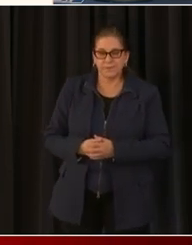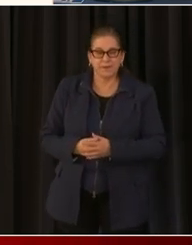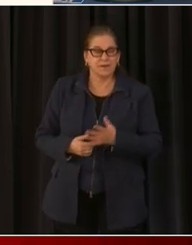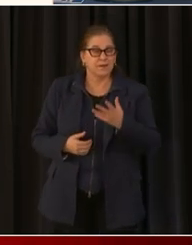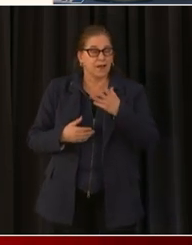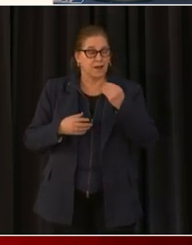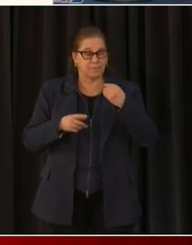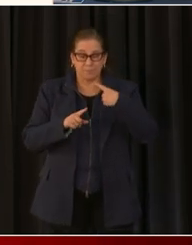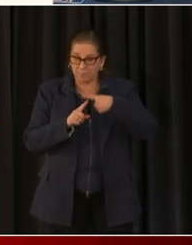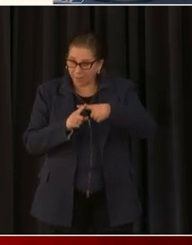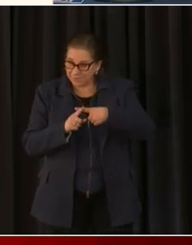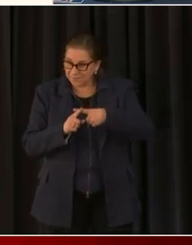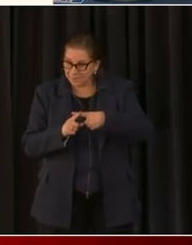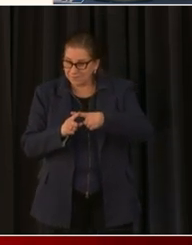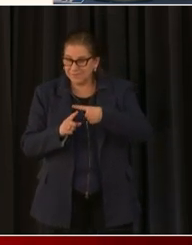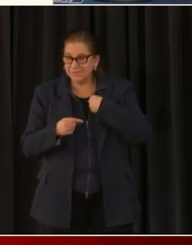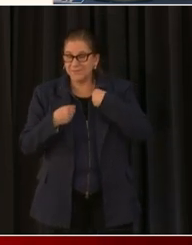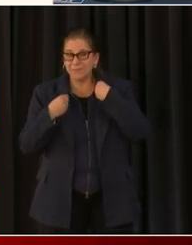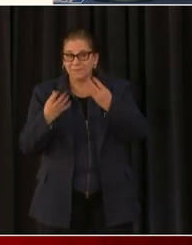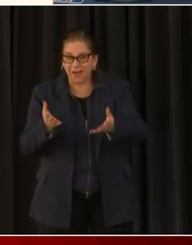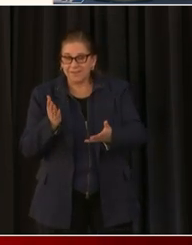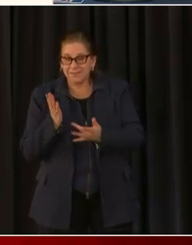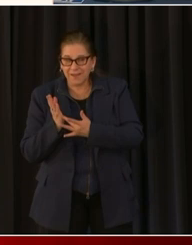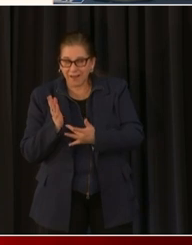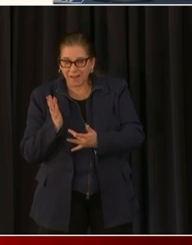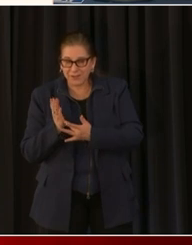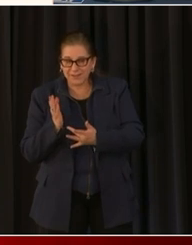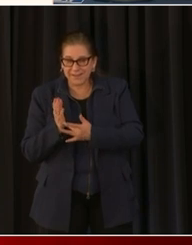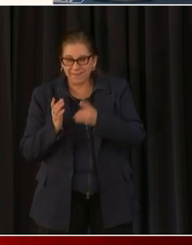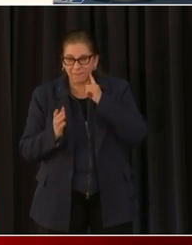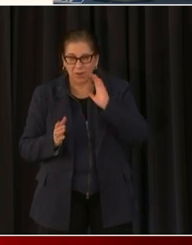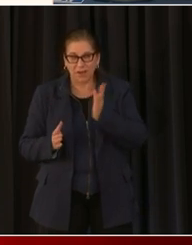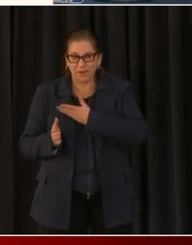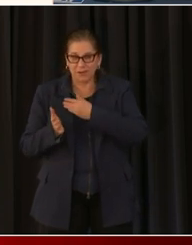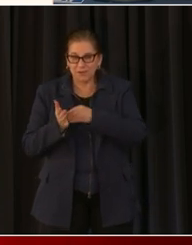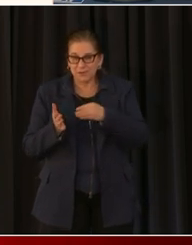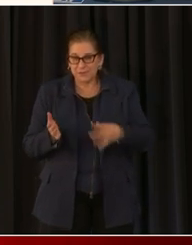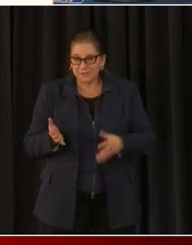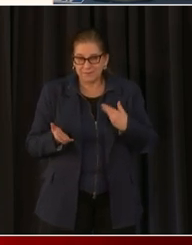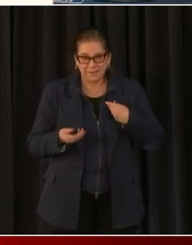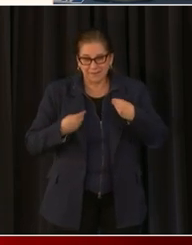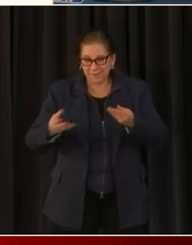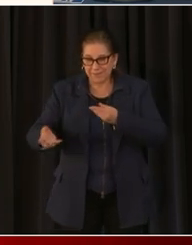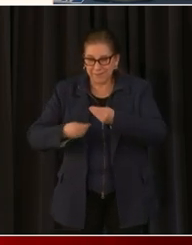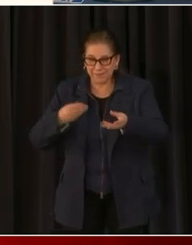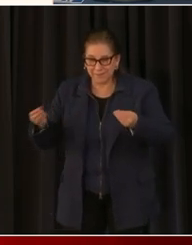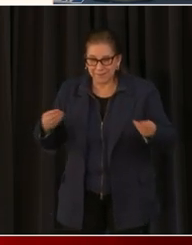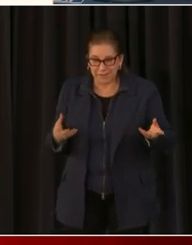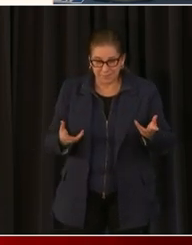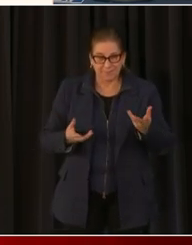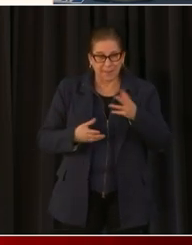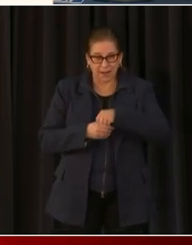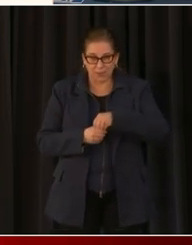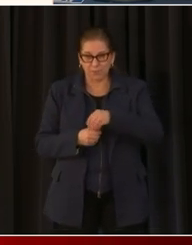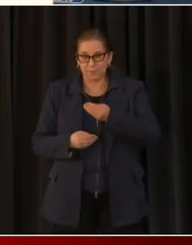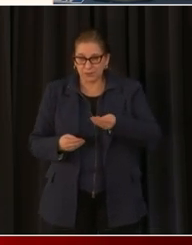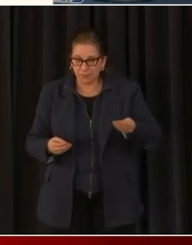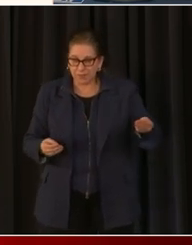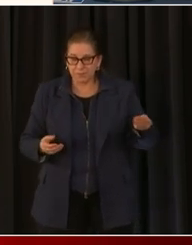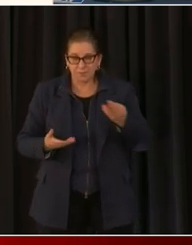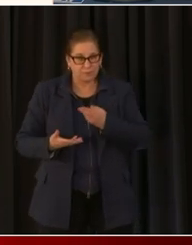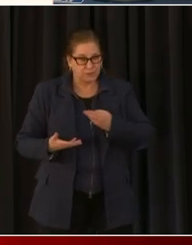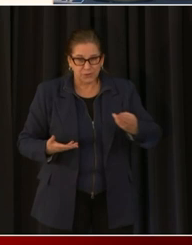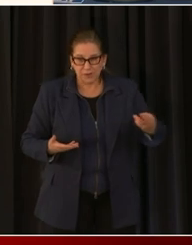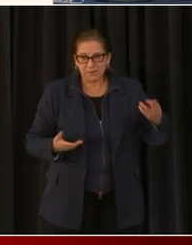our students and our teachers. We're also pleased to feature new elements to our budget materials and resources